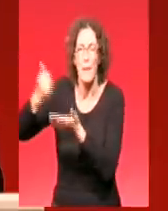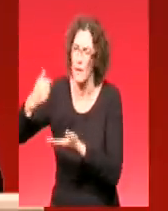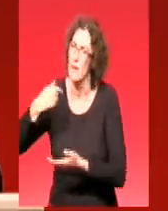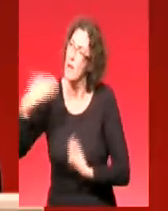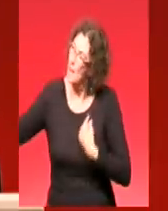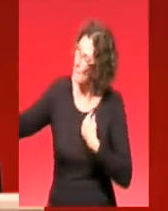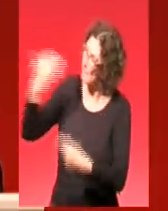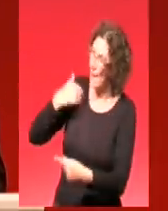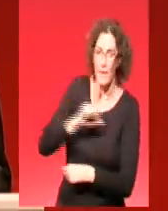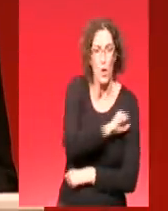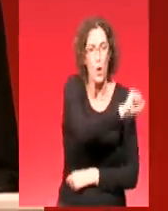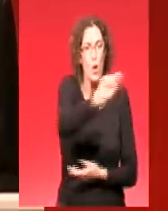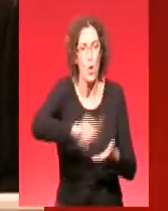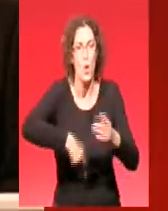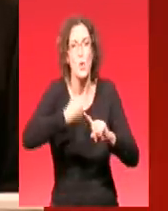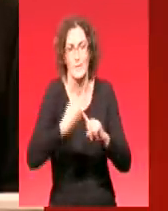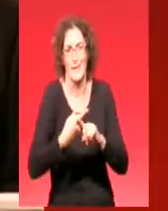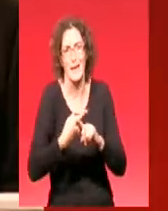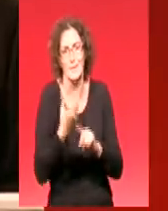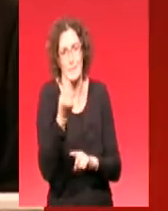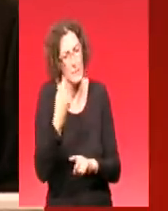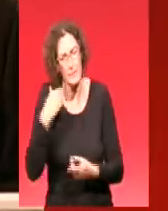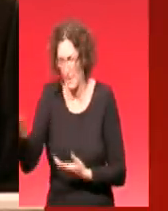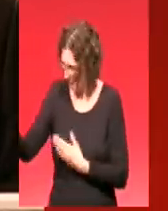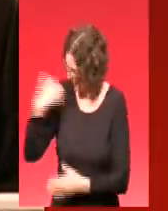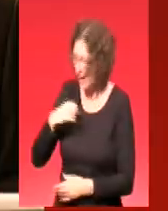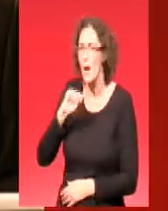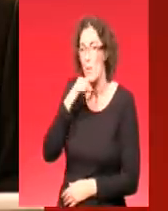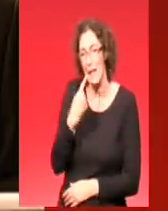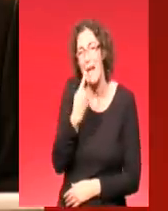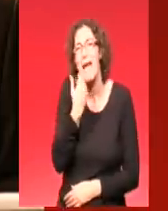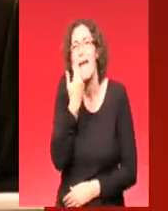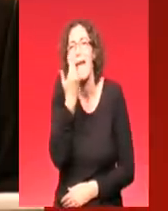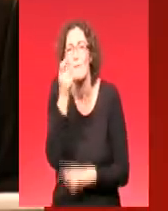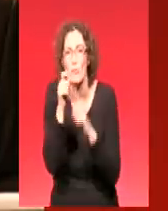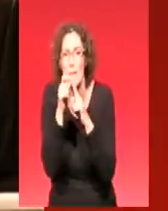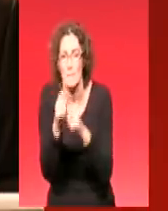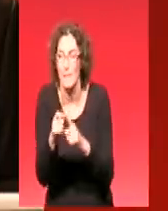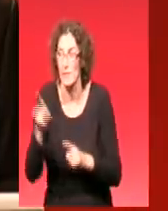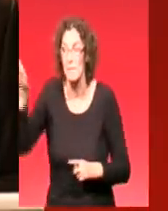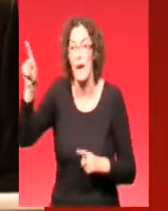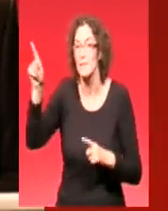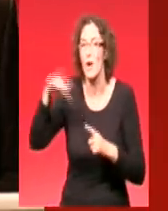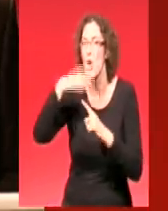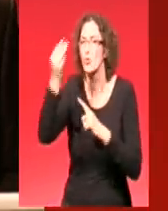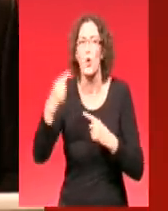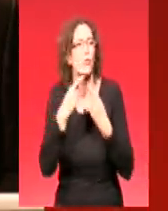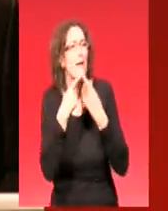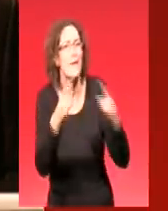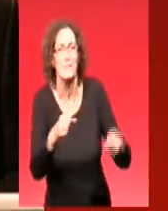pretty sure you won't hear the Tories admit it. And here, let me pay tribute to the leadership of Gordon